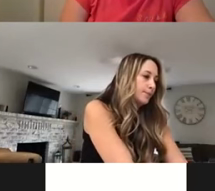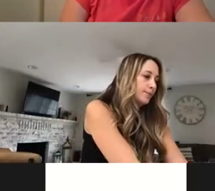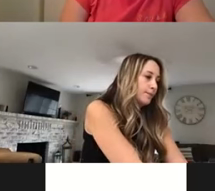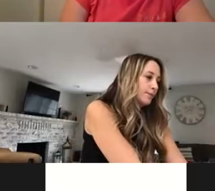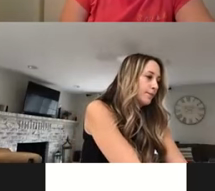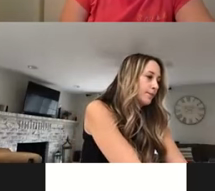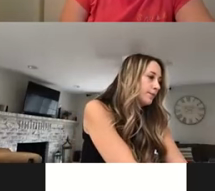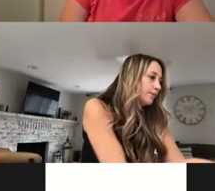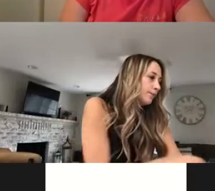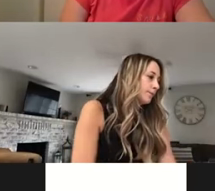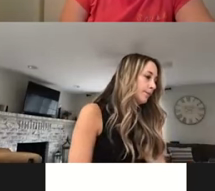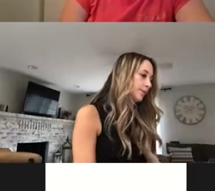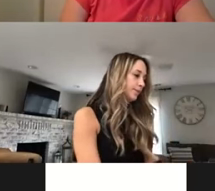that